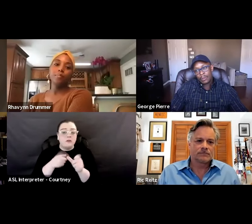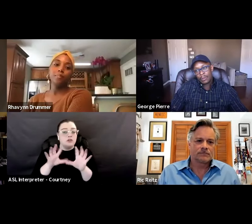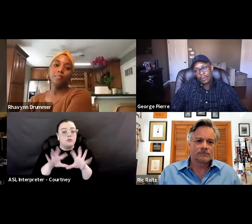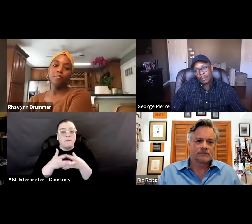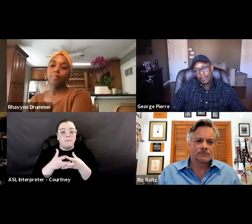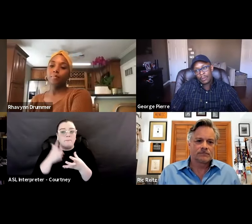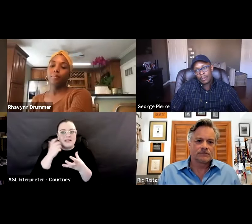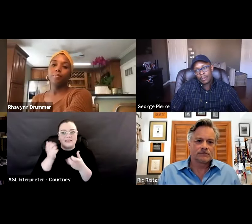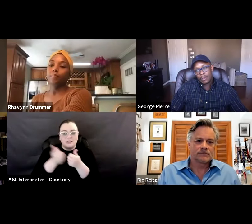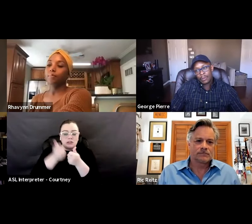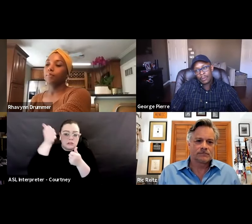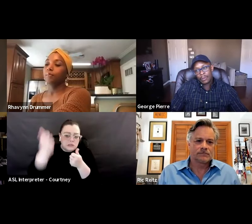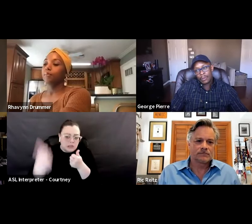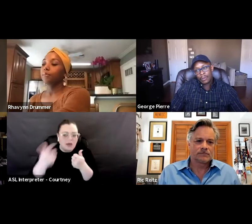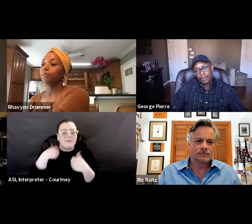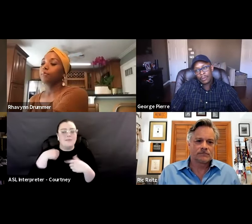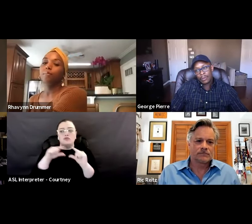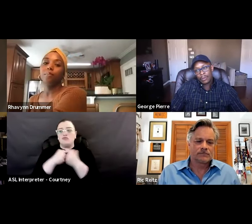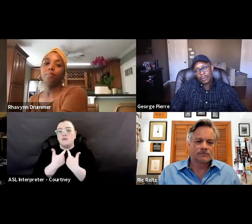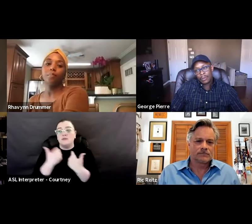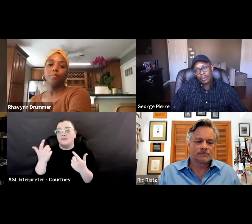Atlanta that were going back and forth to Wilmington.